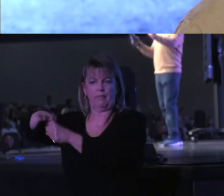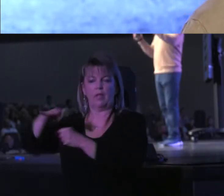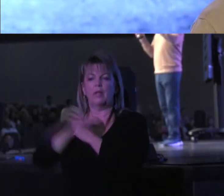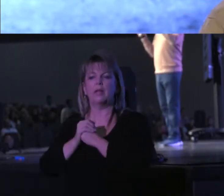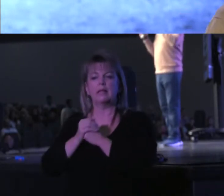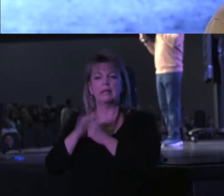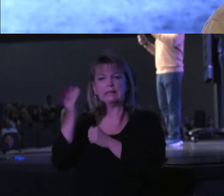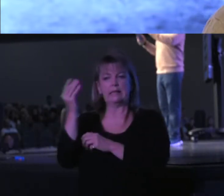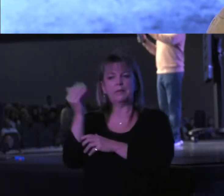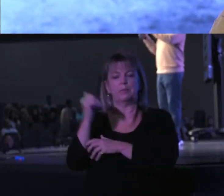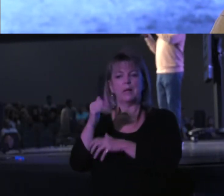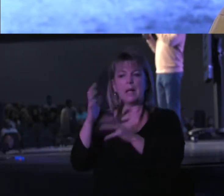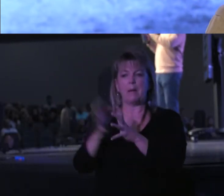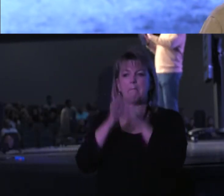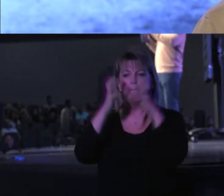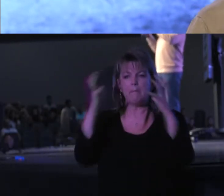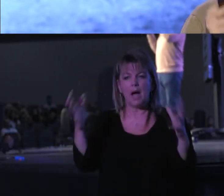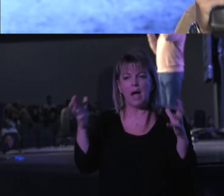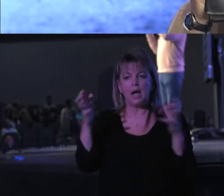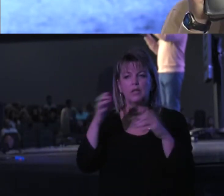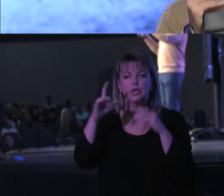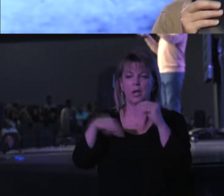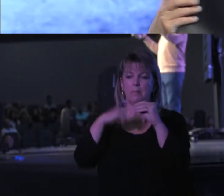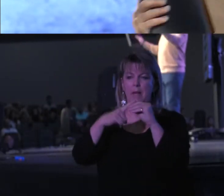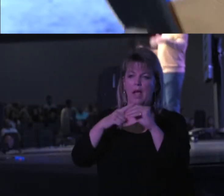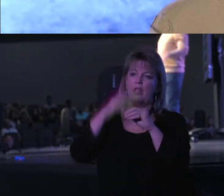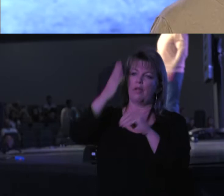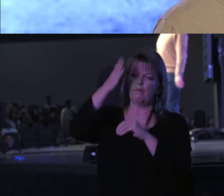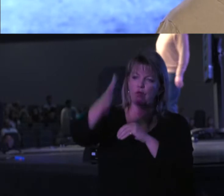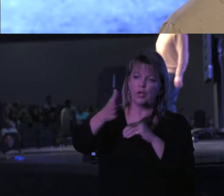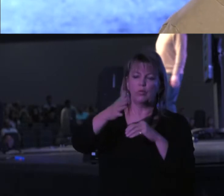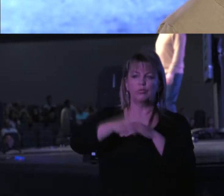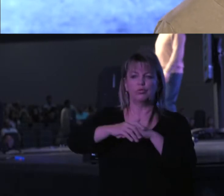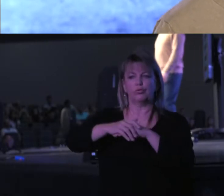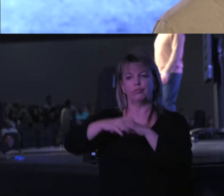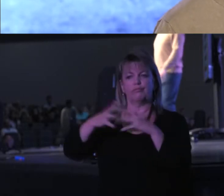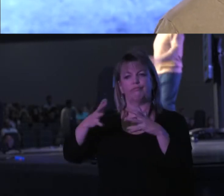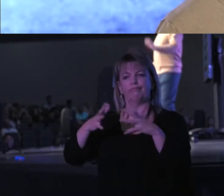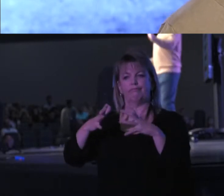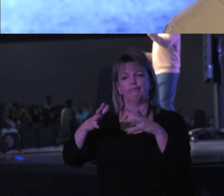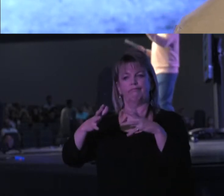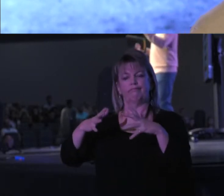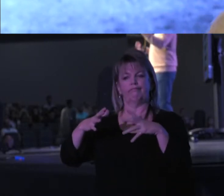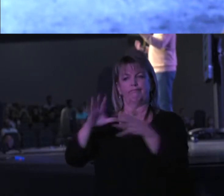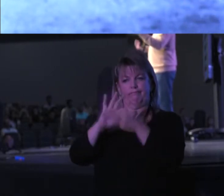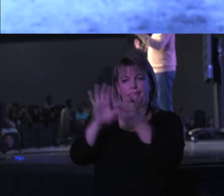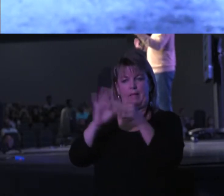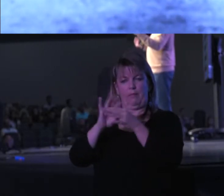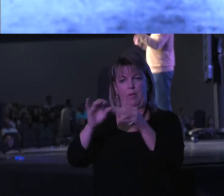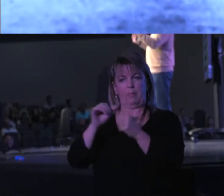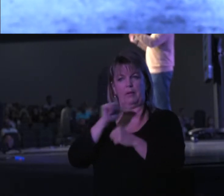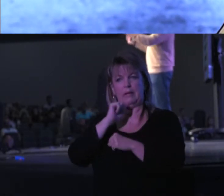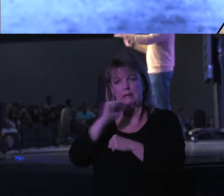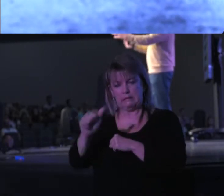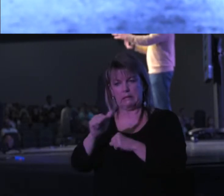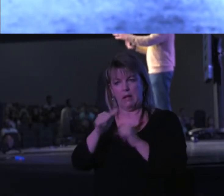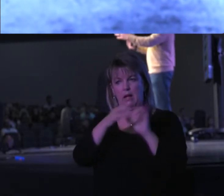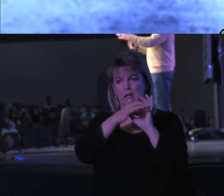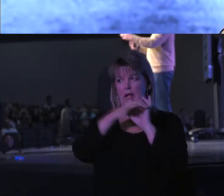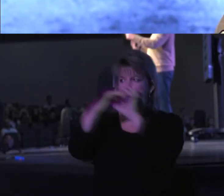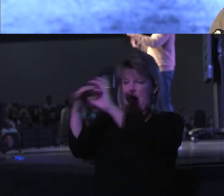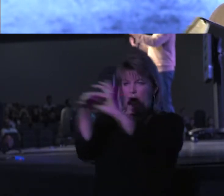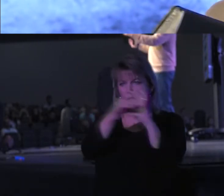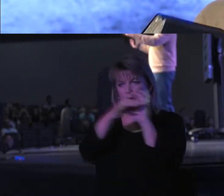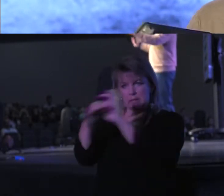And there seems to be much about the future platform that does not